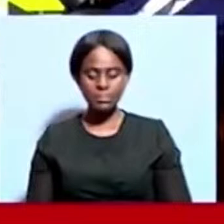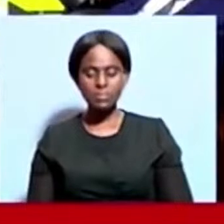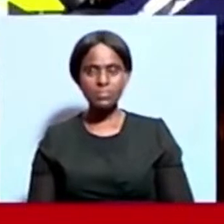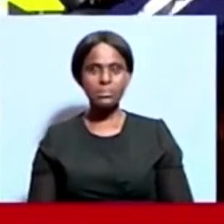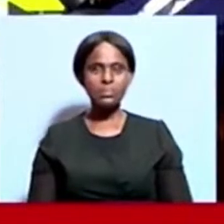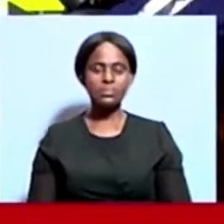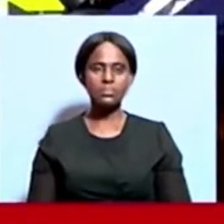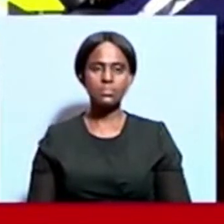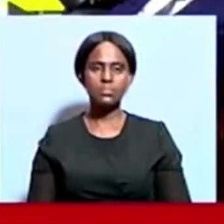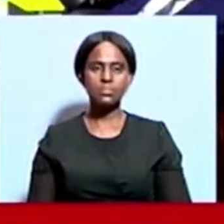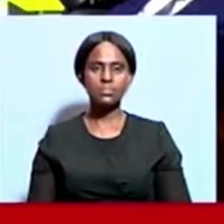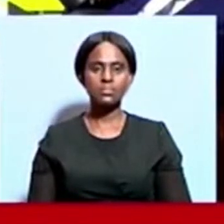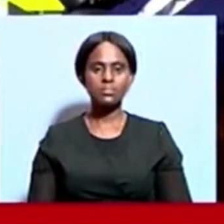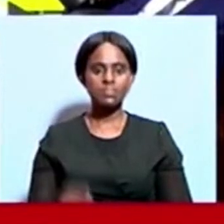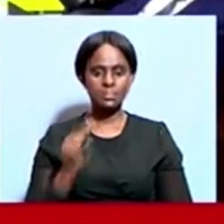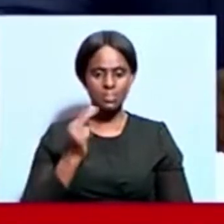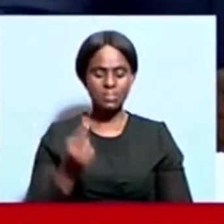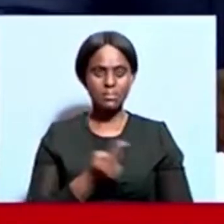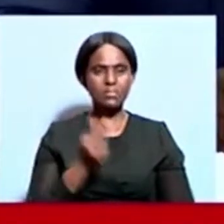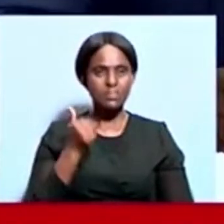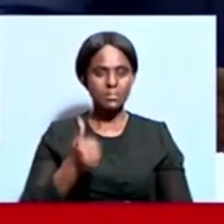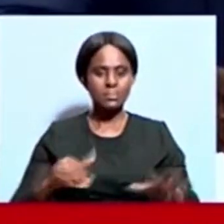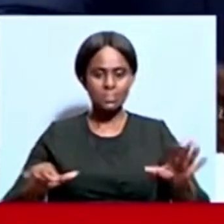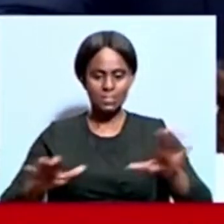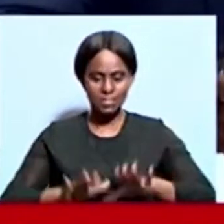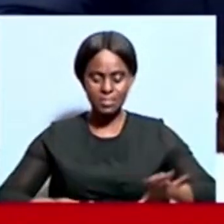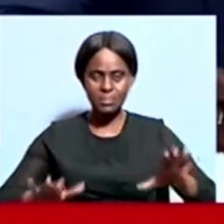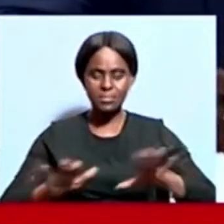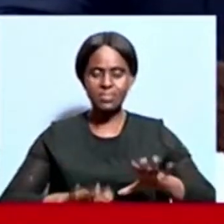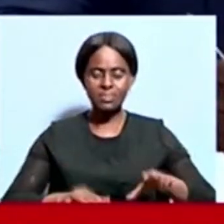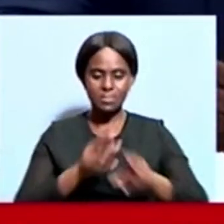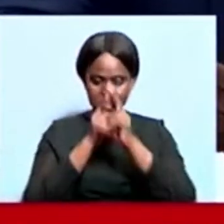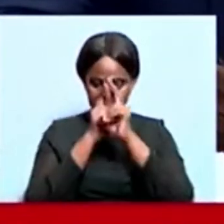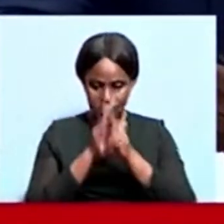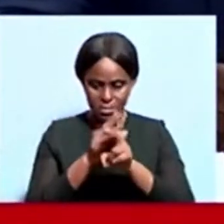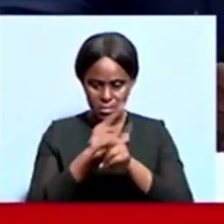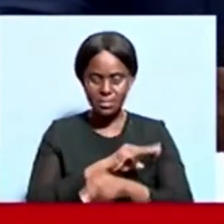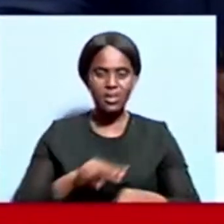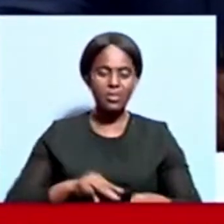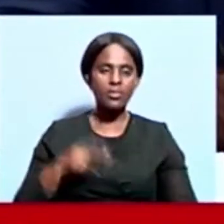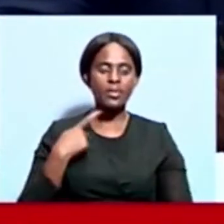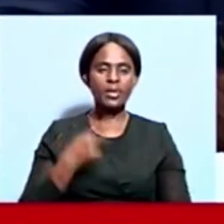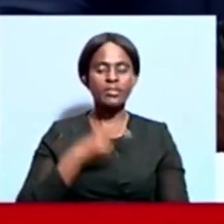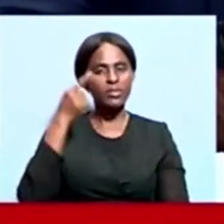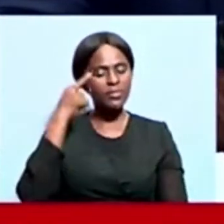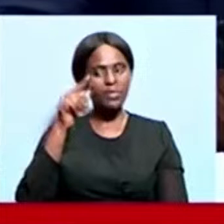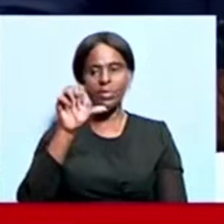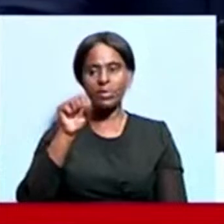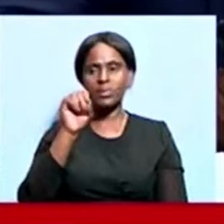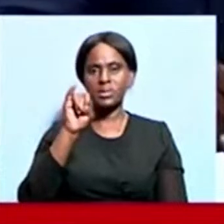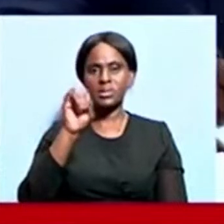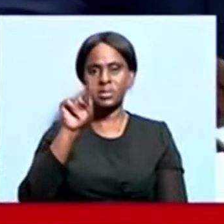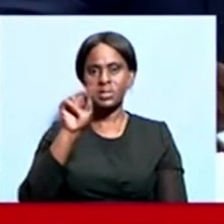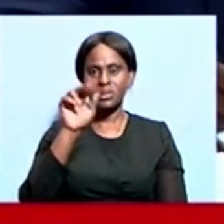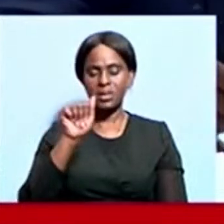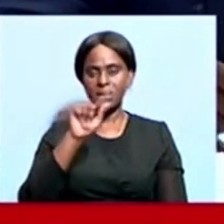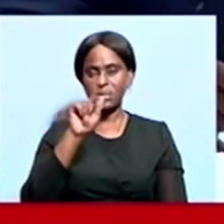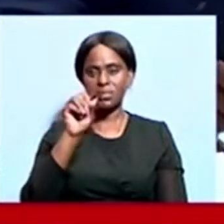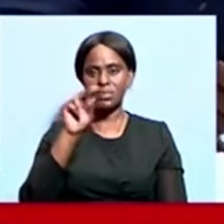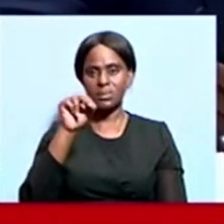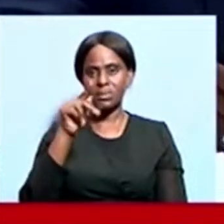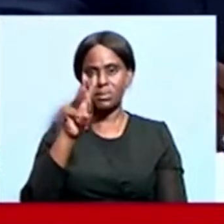Thank you very much. We recognize the presence of the Honorable Member of Parliament for Sinazongwe, Honorable Sharuba. Sir, you're